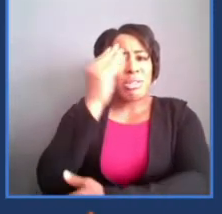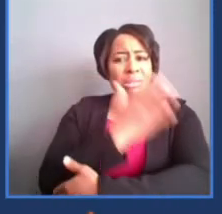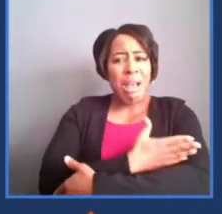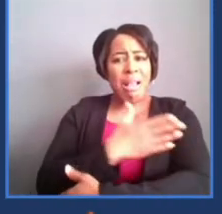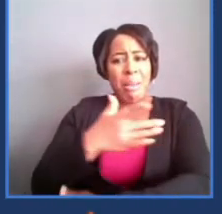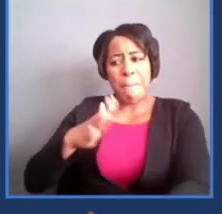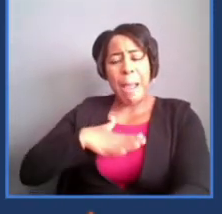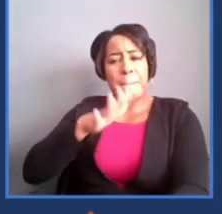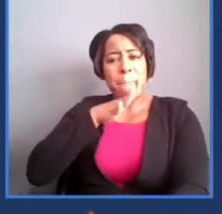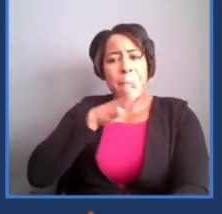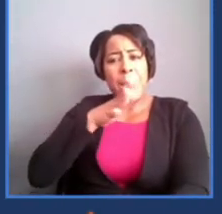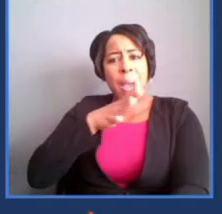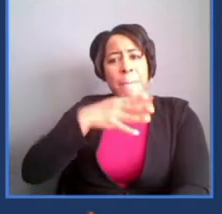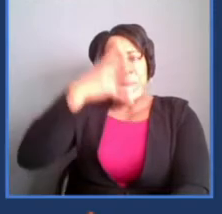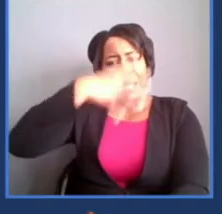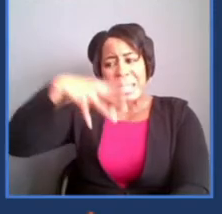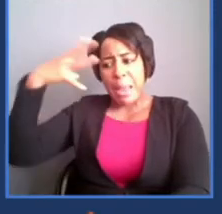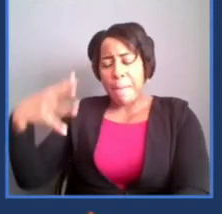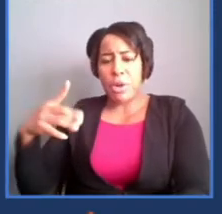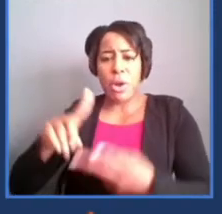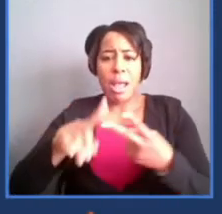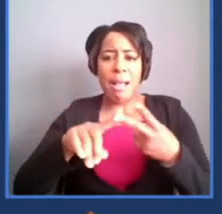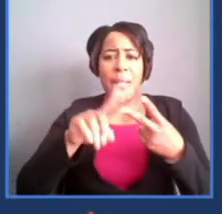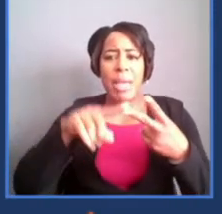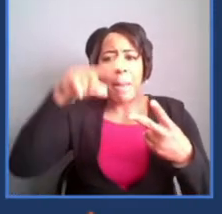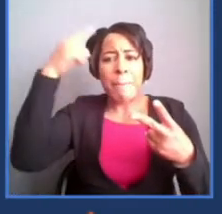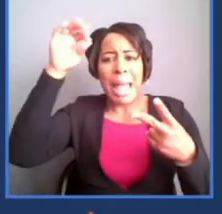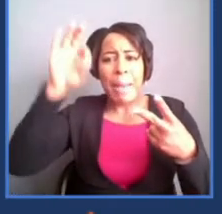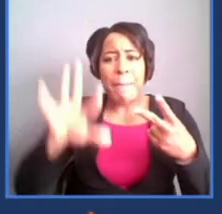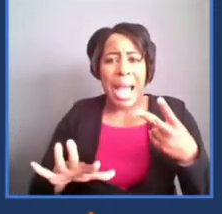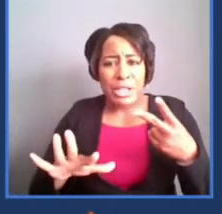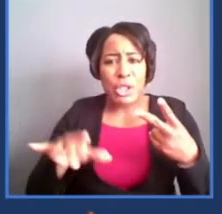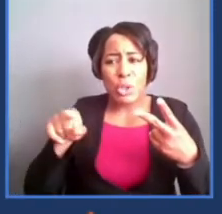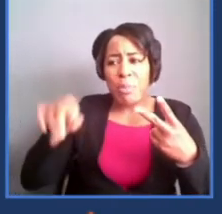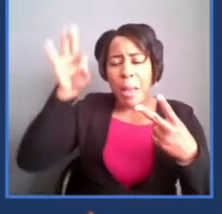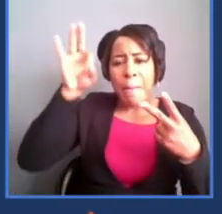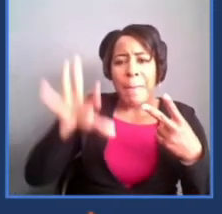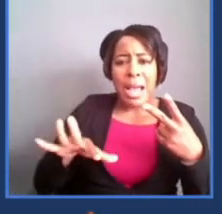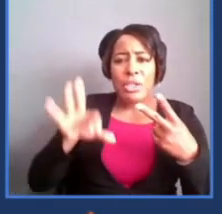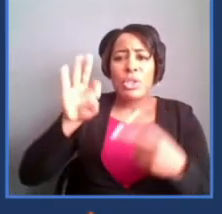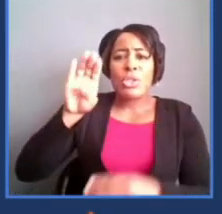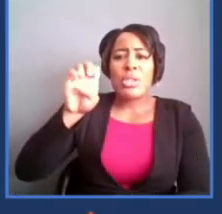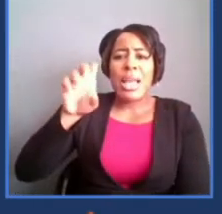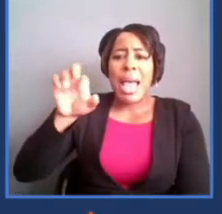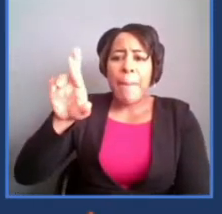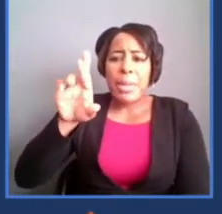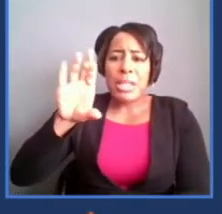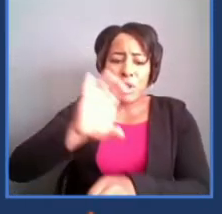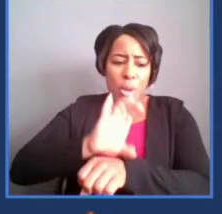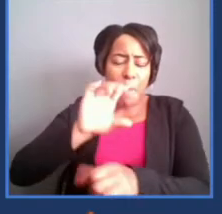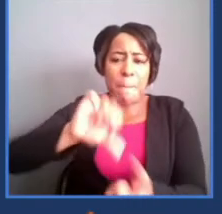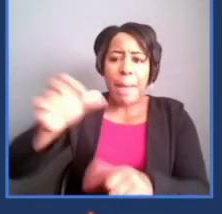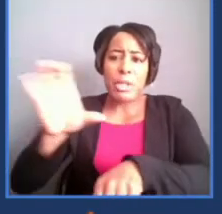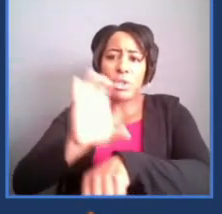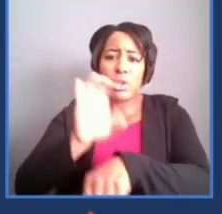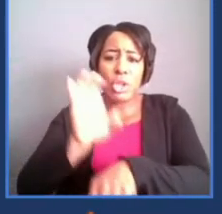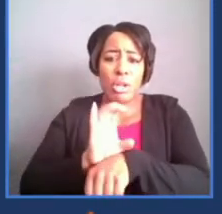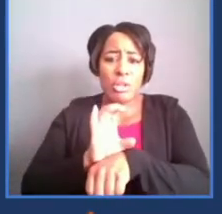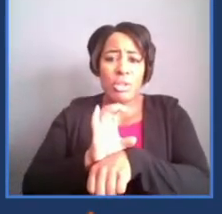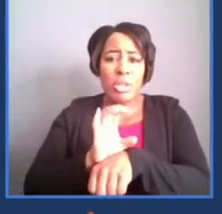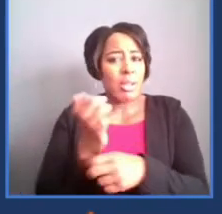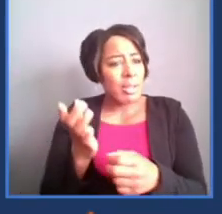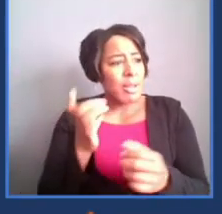at Ebenezer Baptist Church. Think about how far we've come, Atlanta. Think about how far we've come.